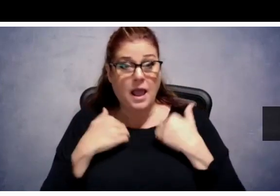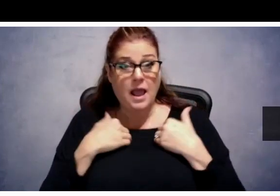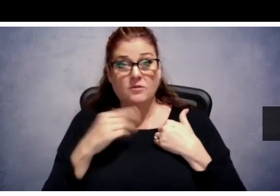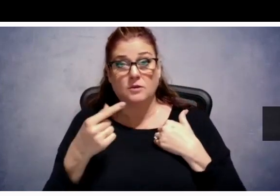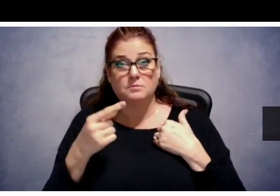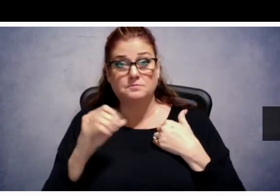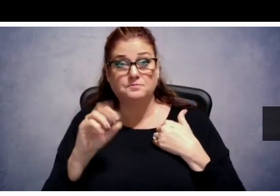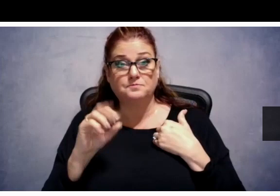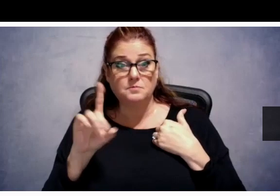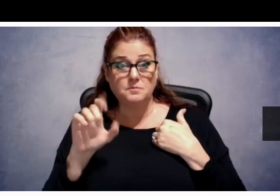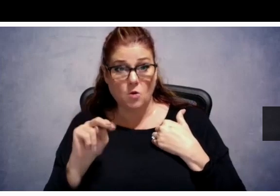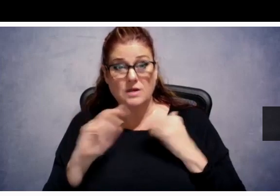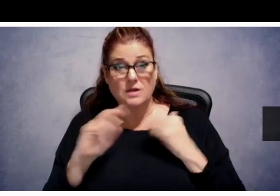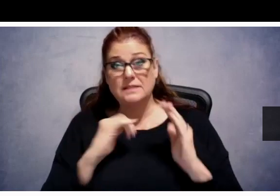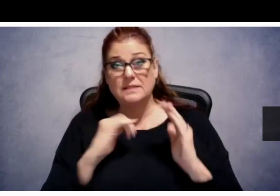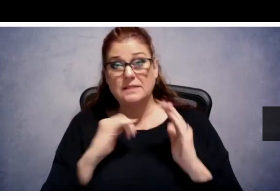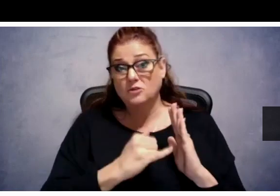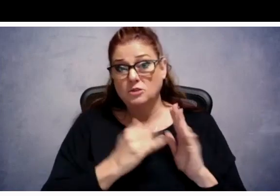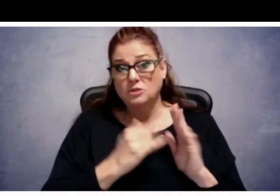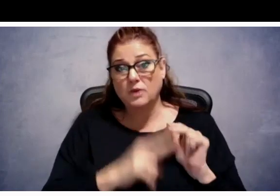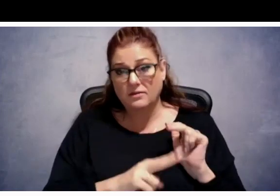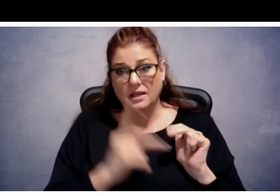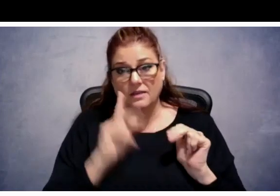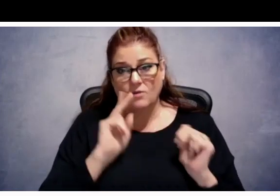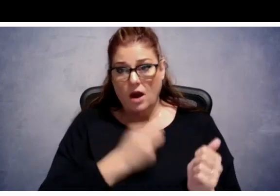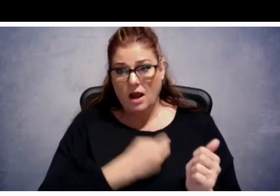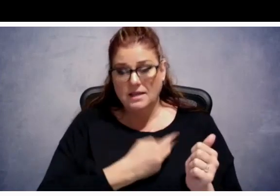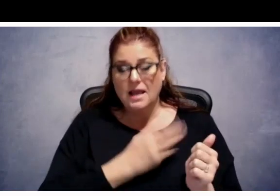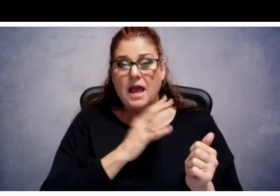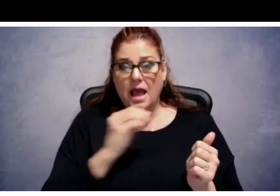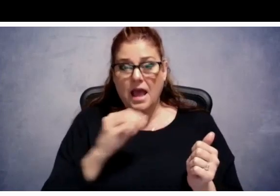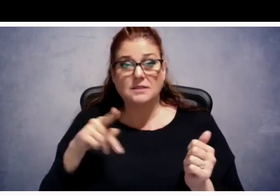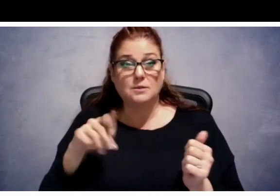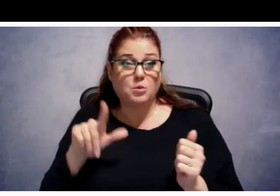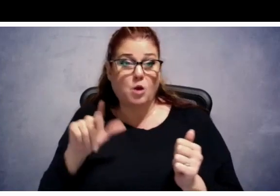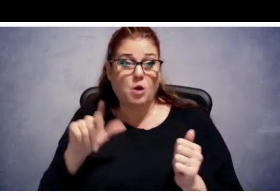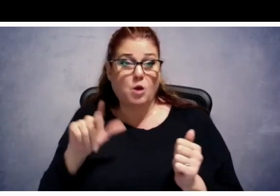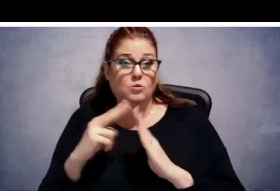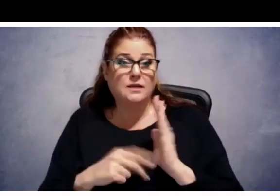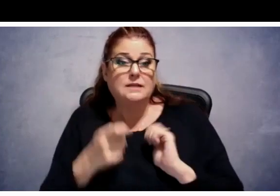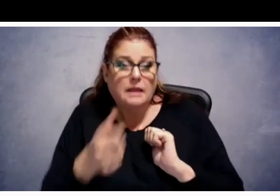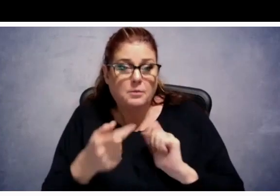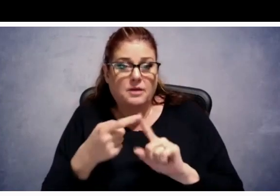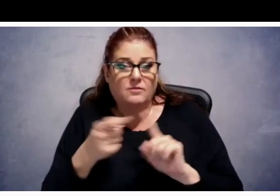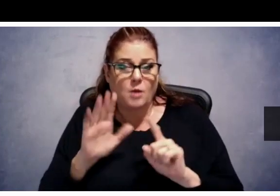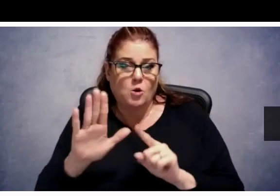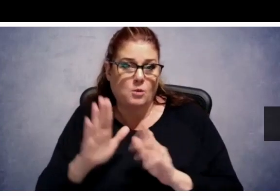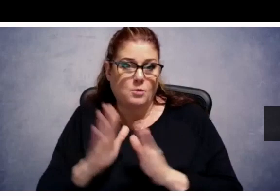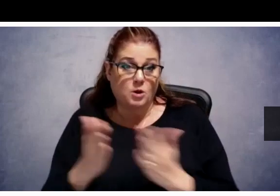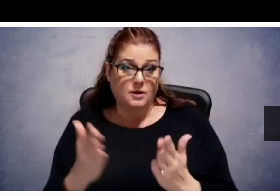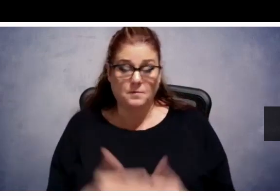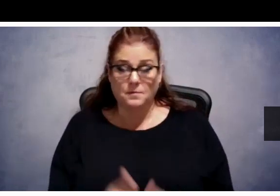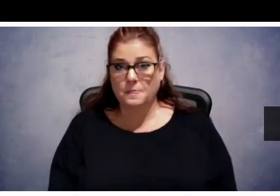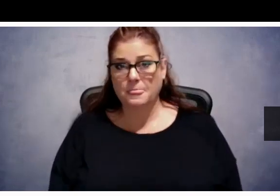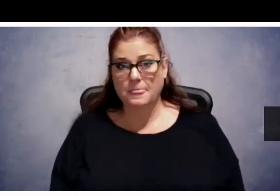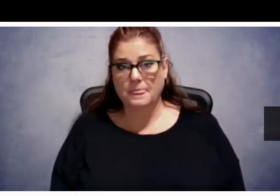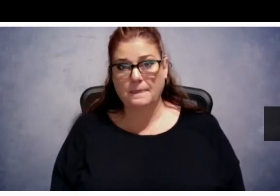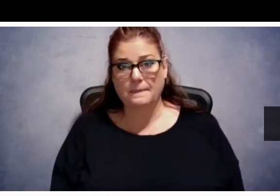Gordon sketch very briefly for us as Paula reads a little bit from the book.